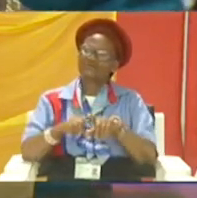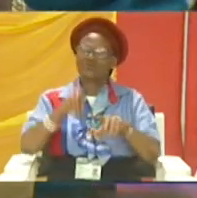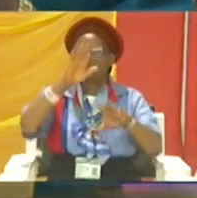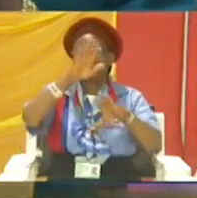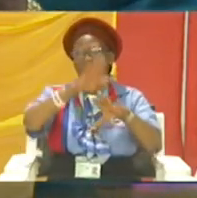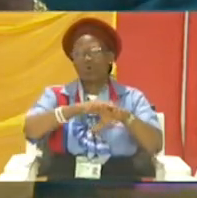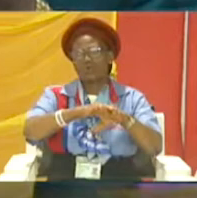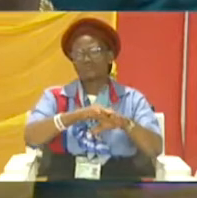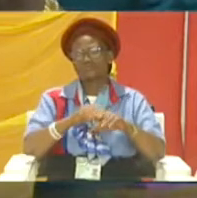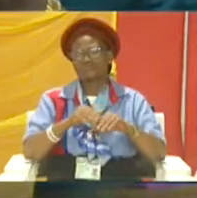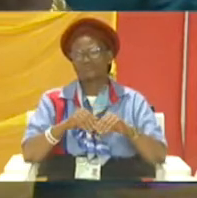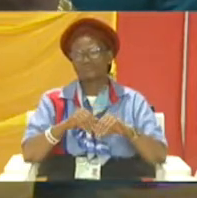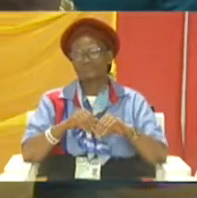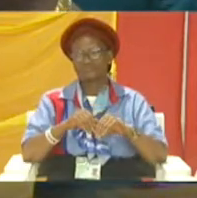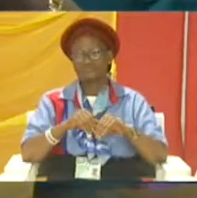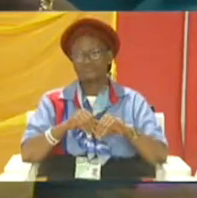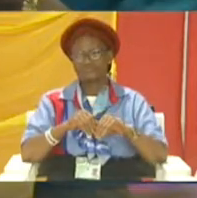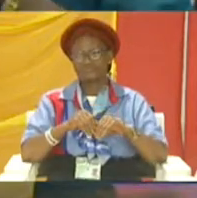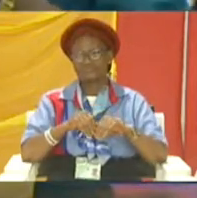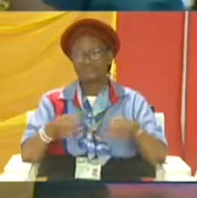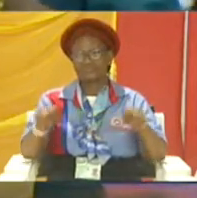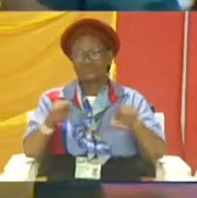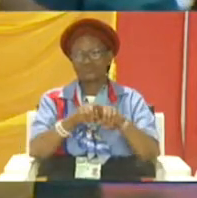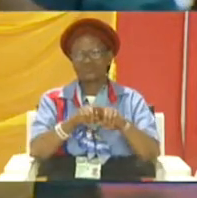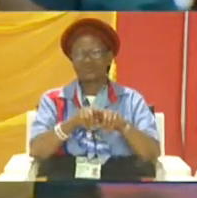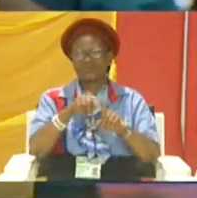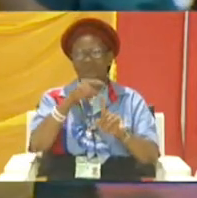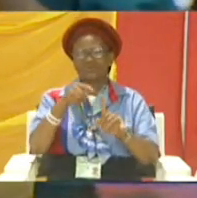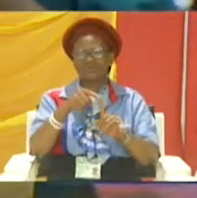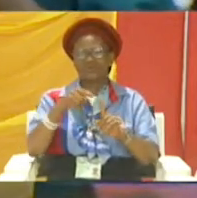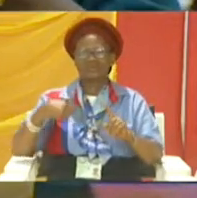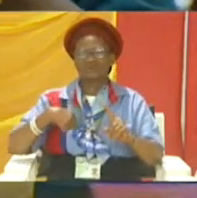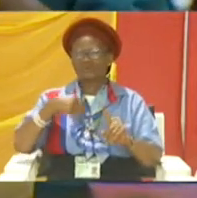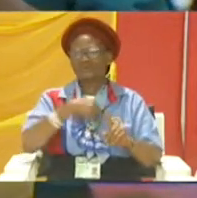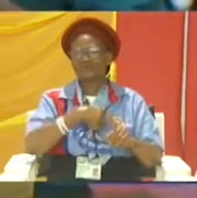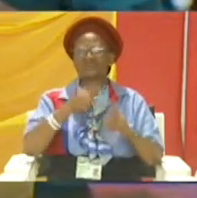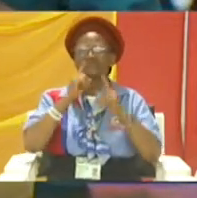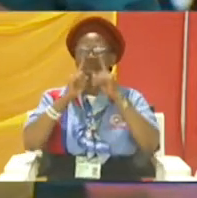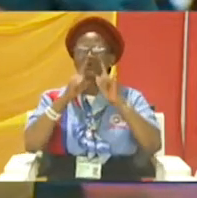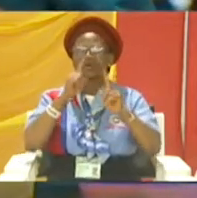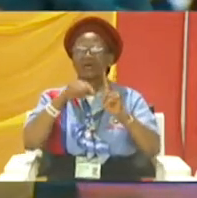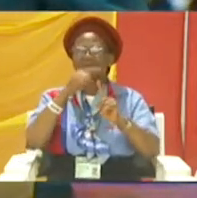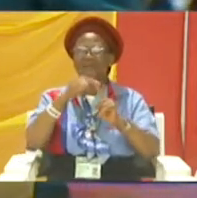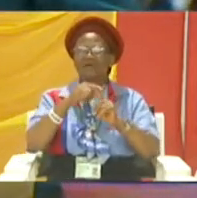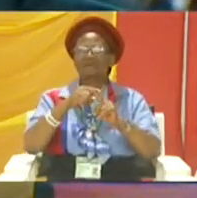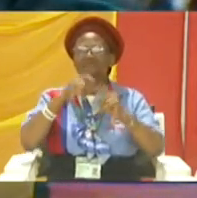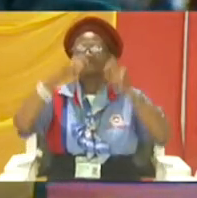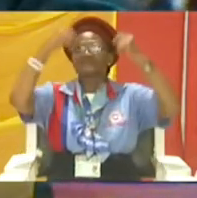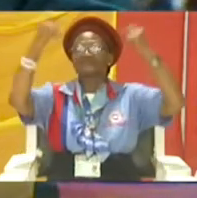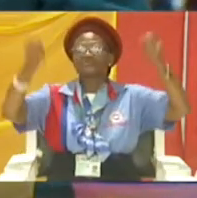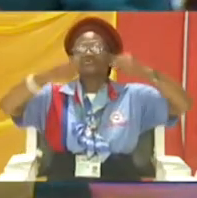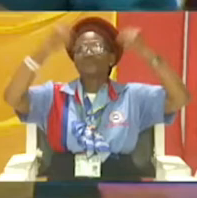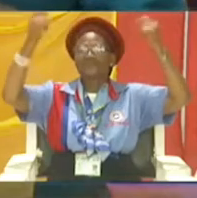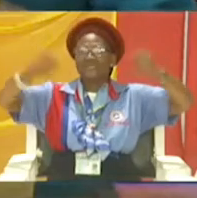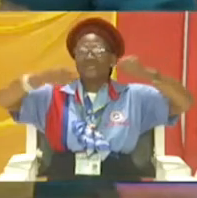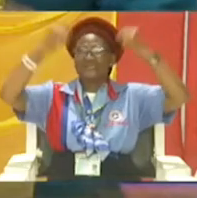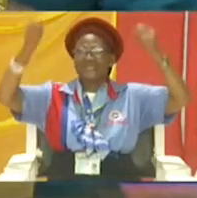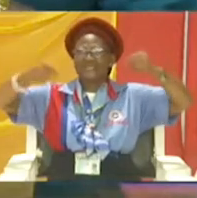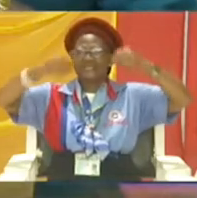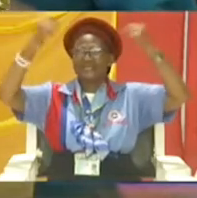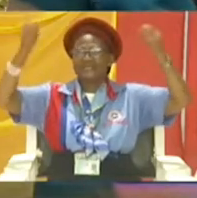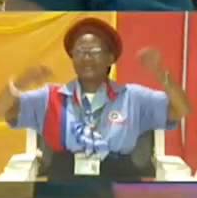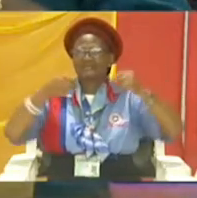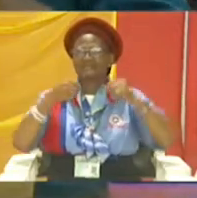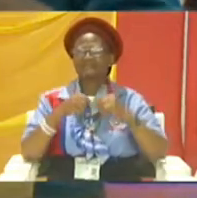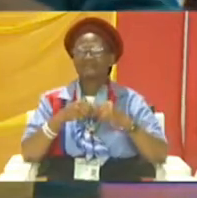lo. So when we talk about jubilee, in the